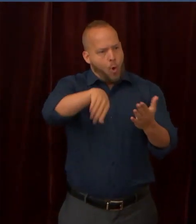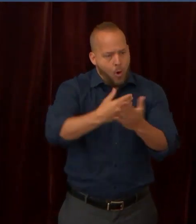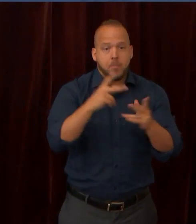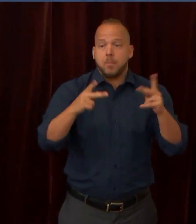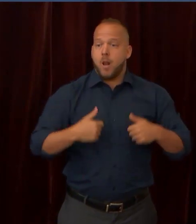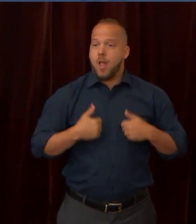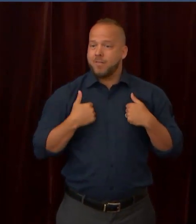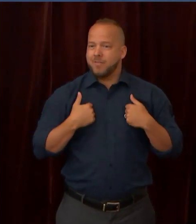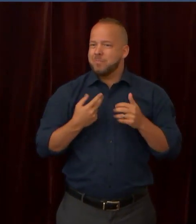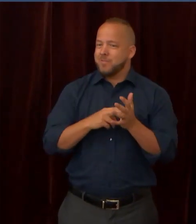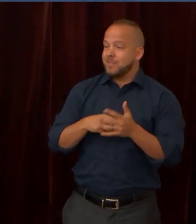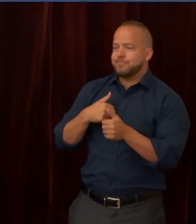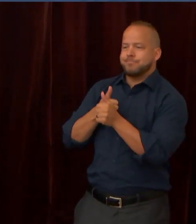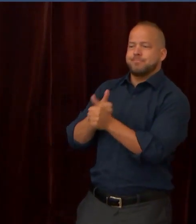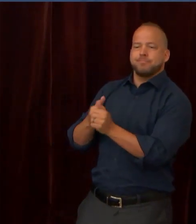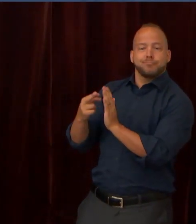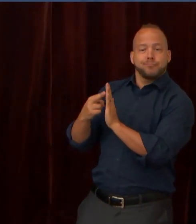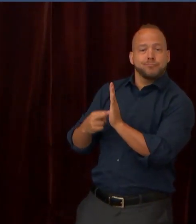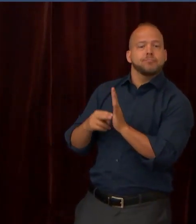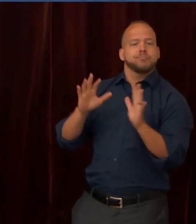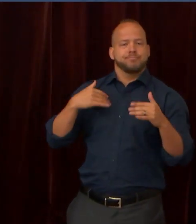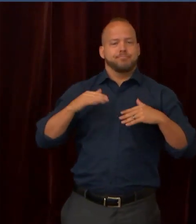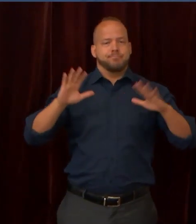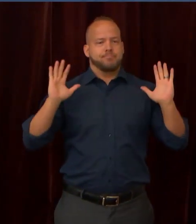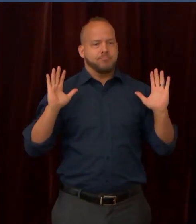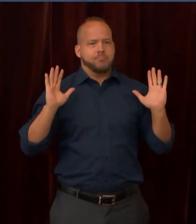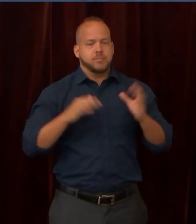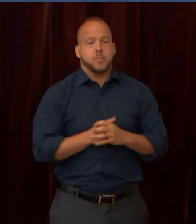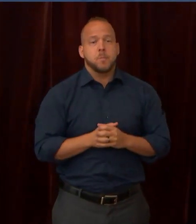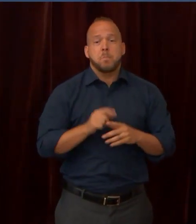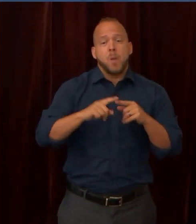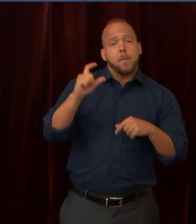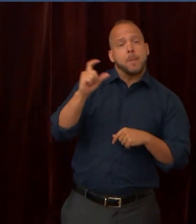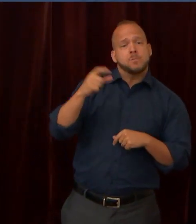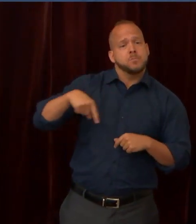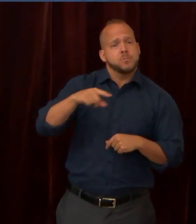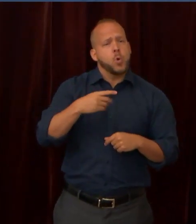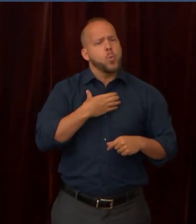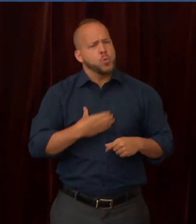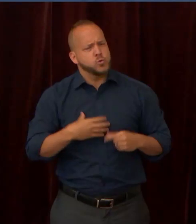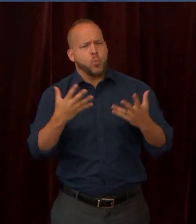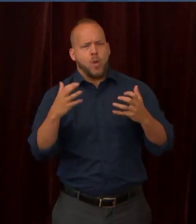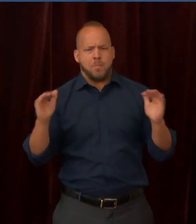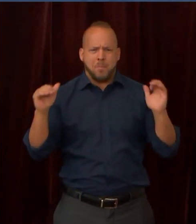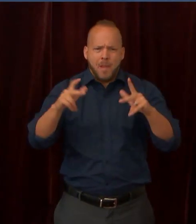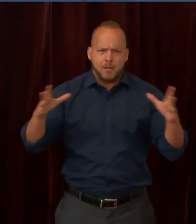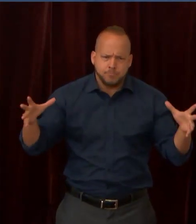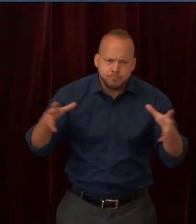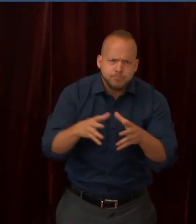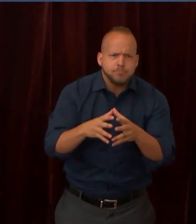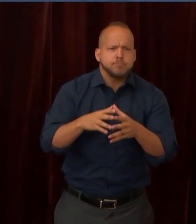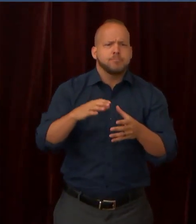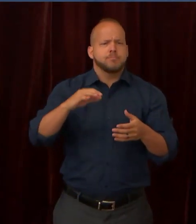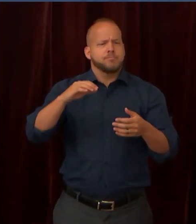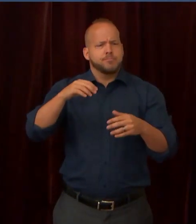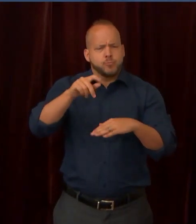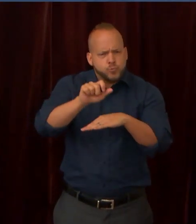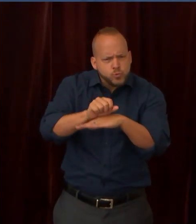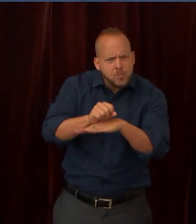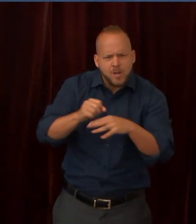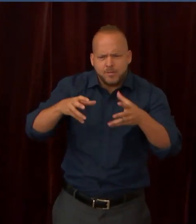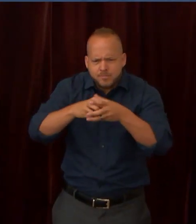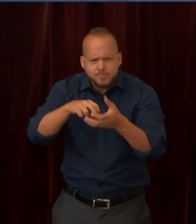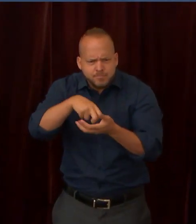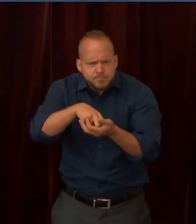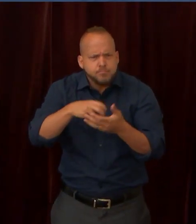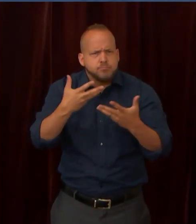strong desire among Muslims to return to our mosques. Our hearts are longing for that. But we want to do so